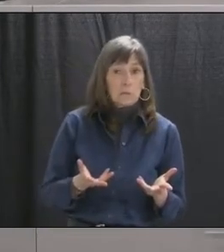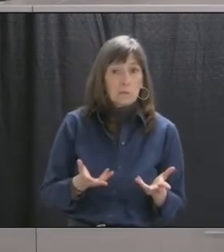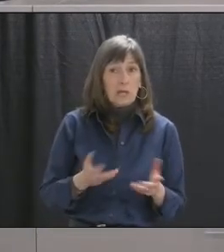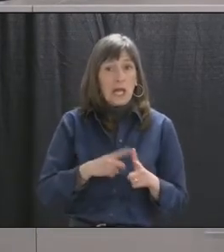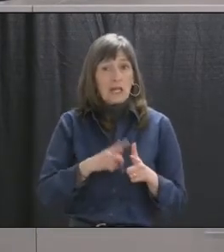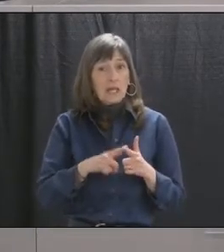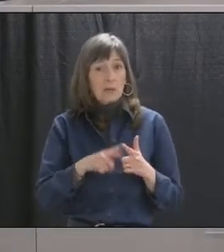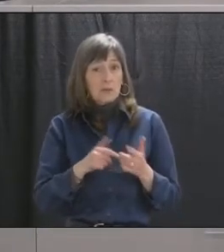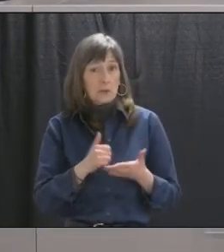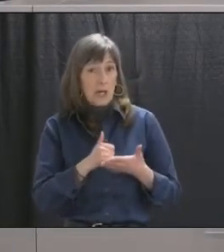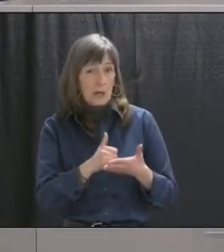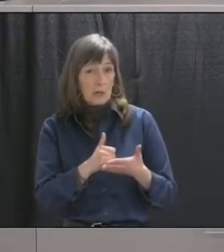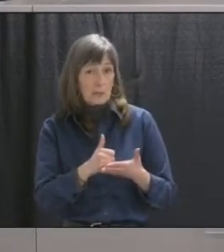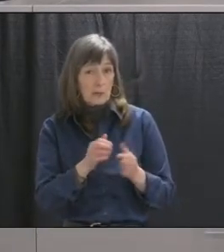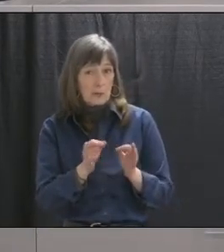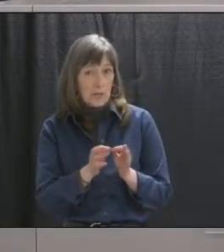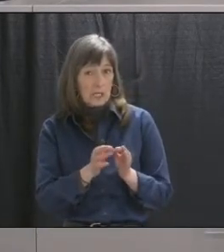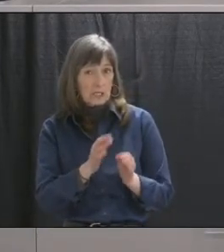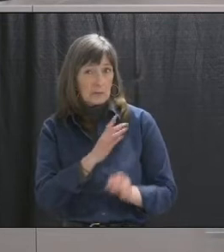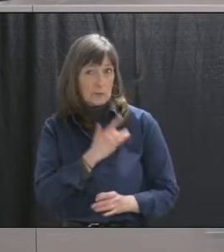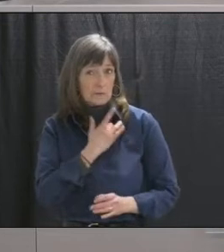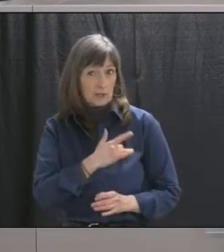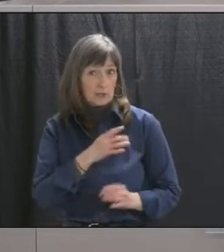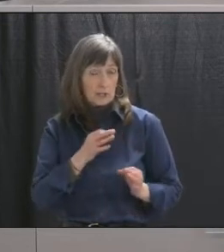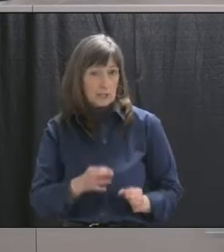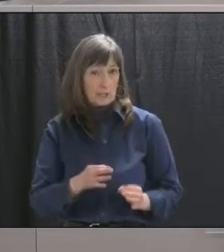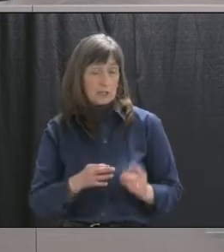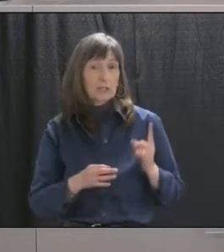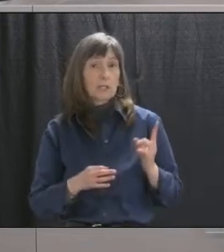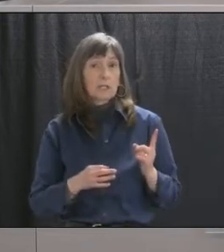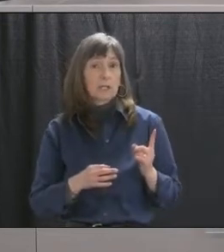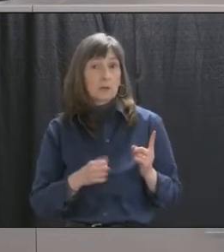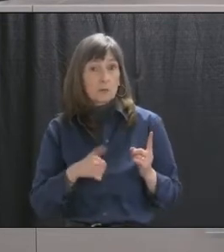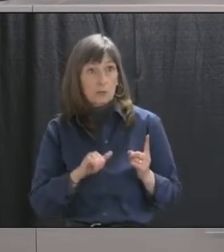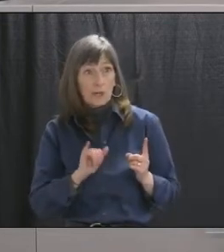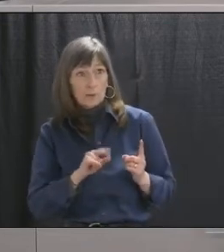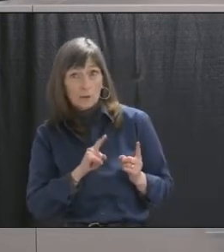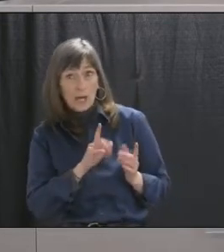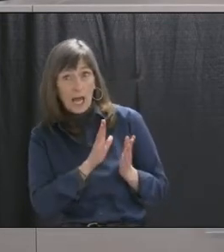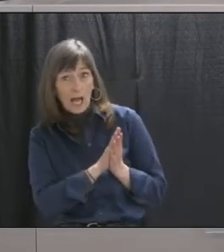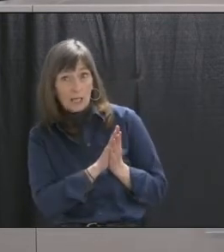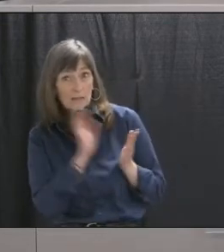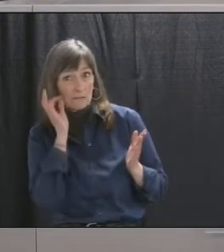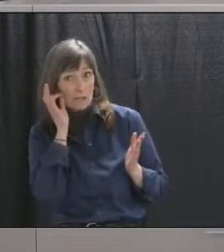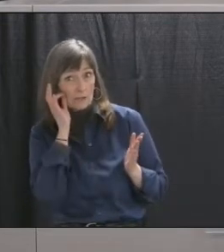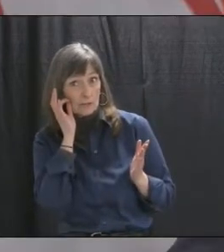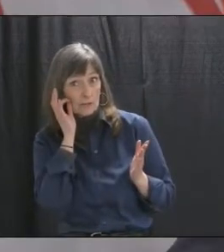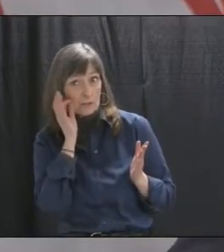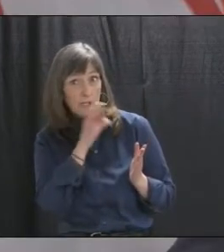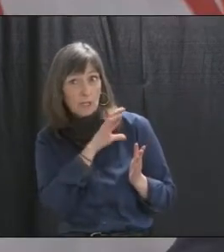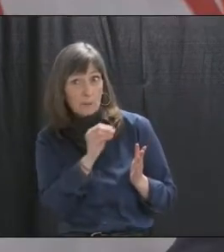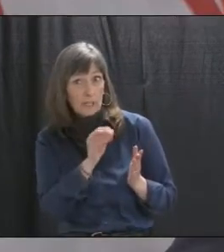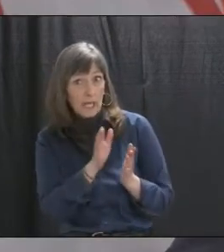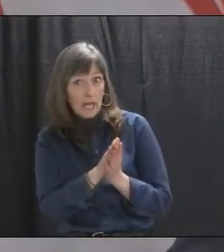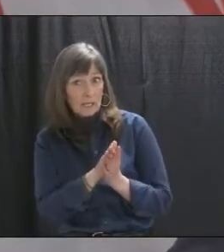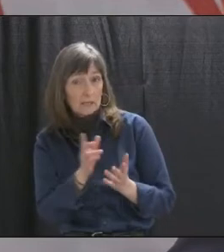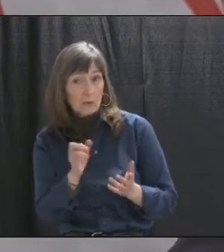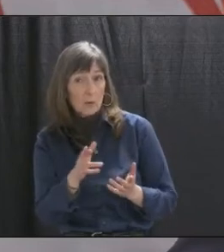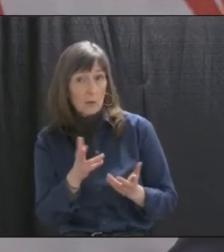prices. Do we plan on asking producers or requiring producers to cut their production? Yeah, that's not a decision, you know,